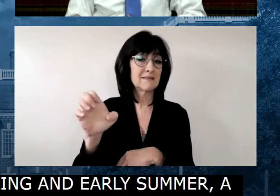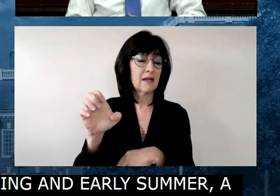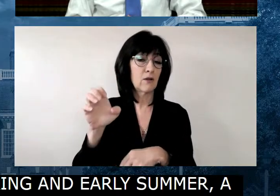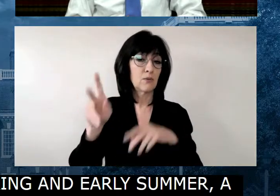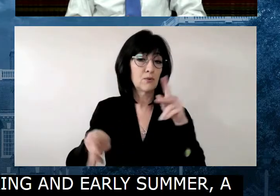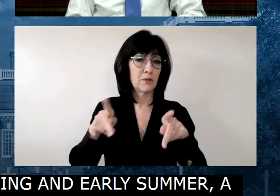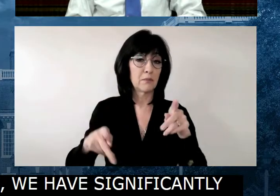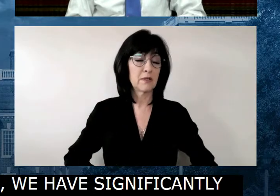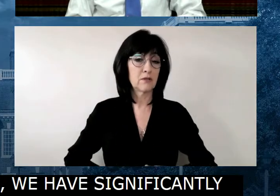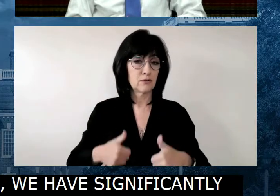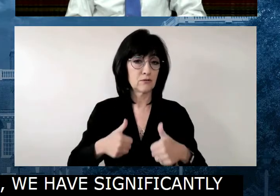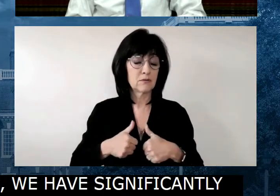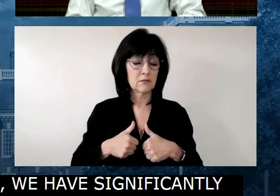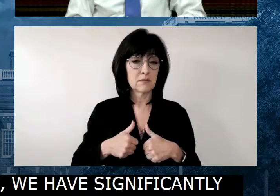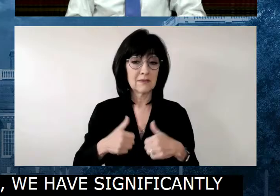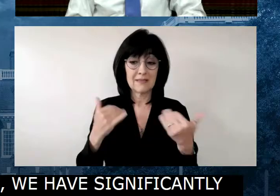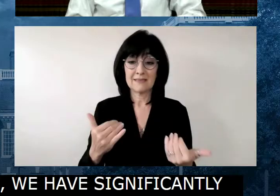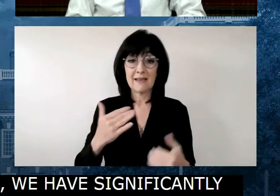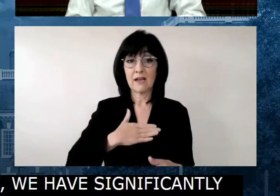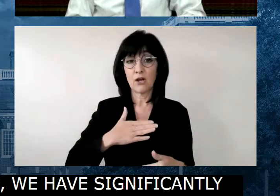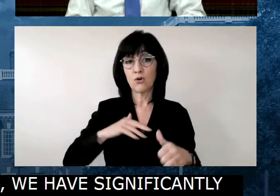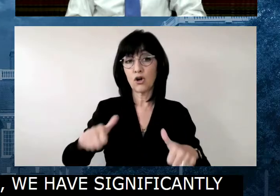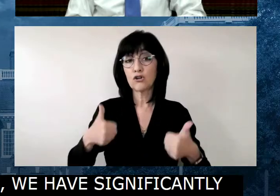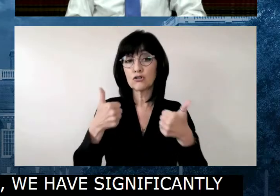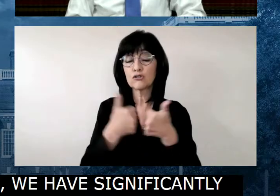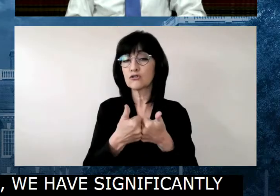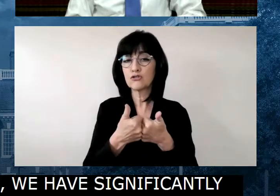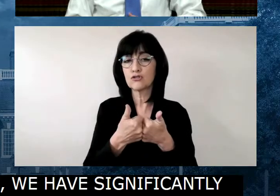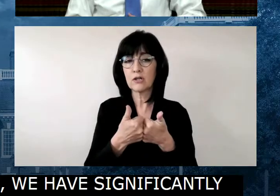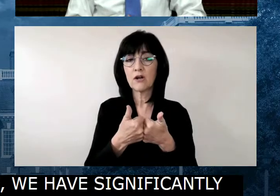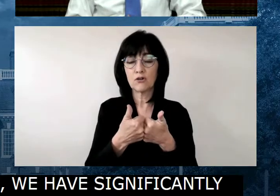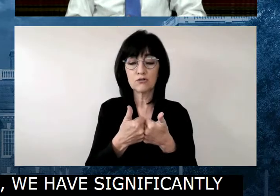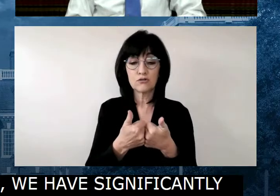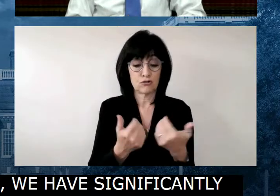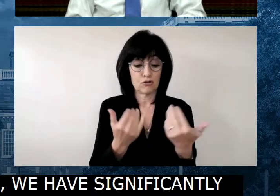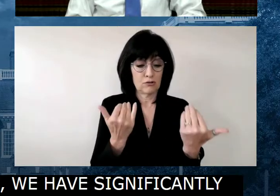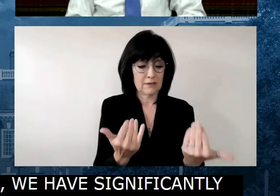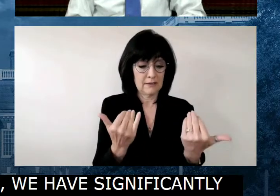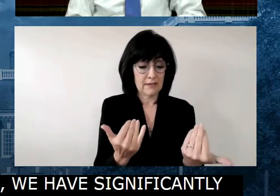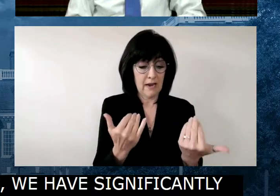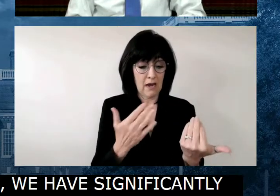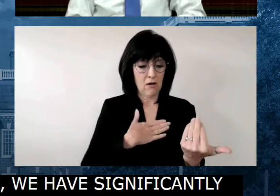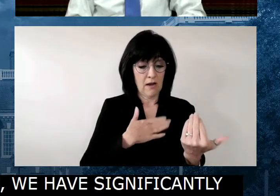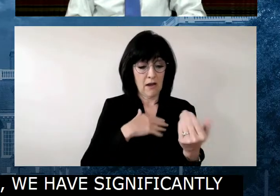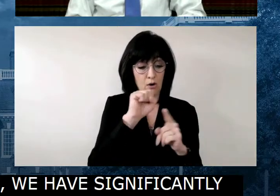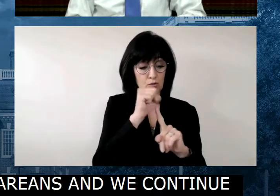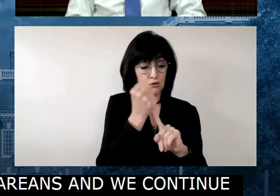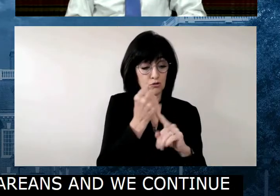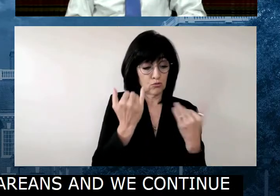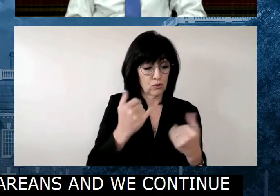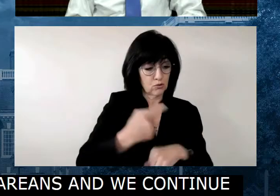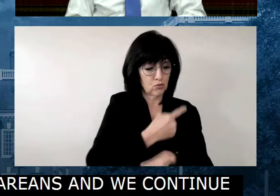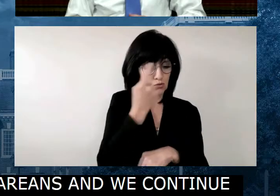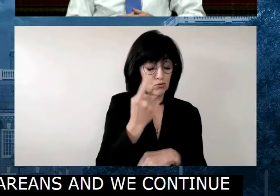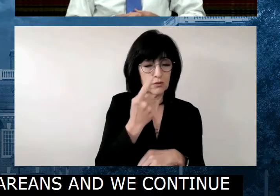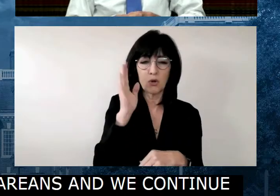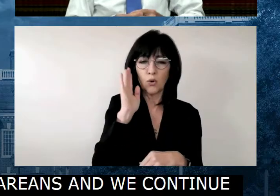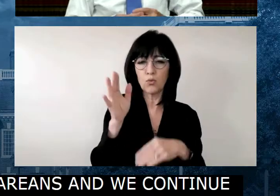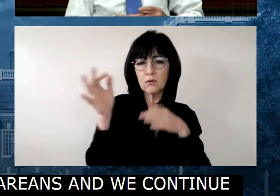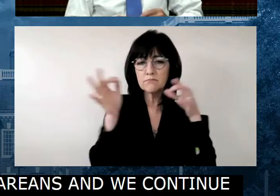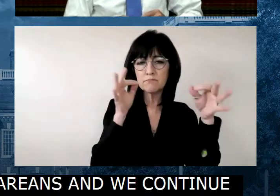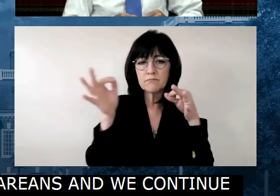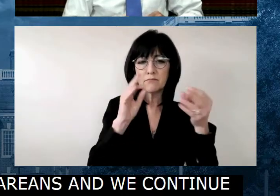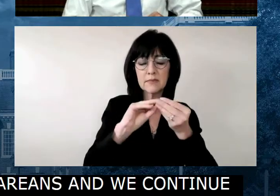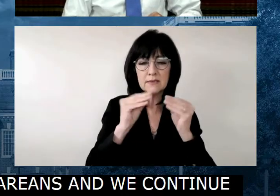that we have ahead of us to get from where we are today, which will show the various numbers and that indicate the